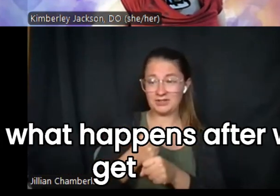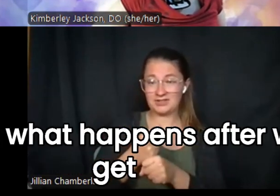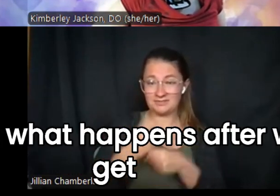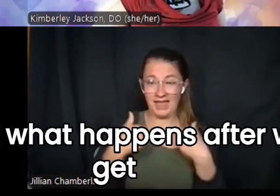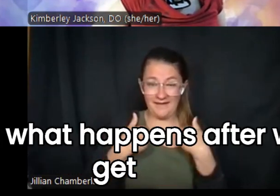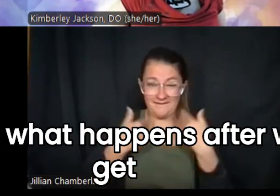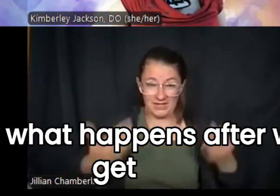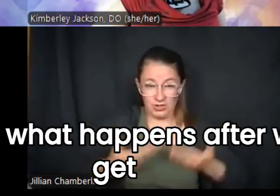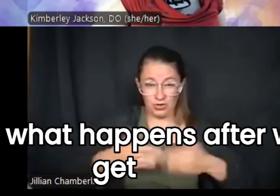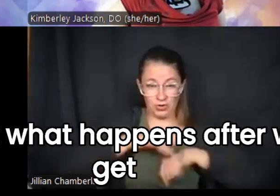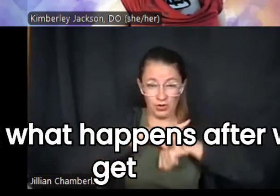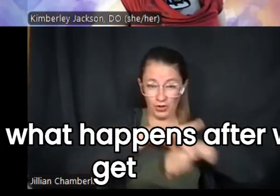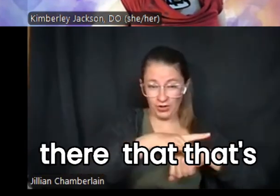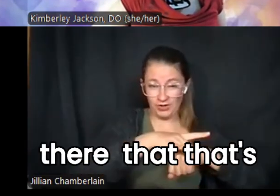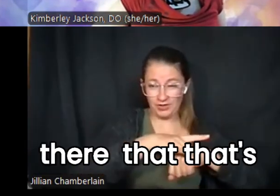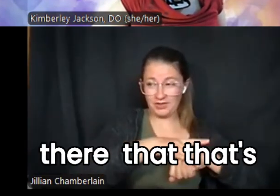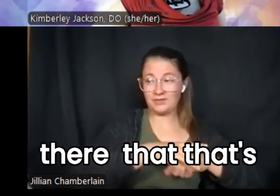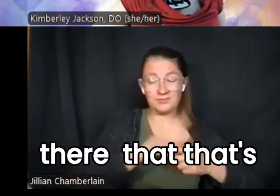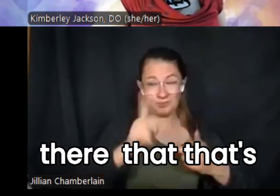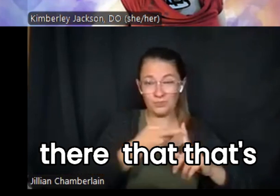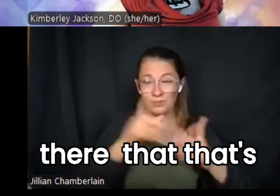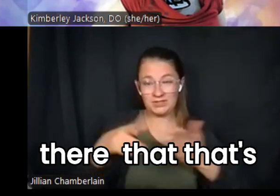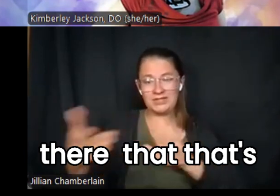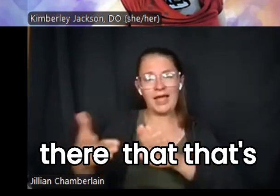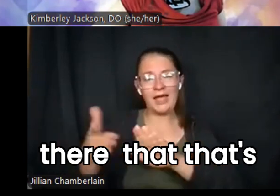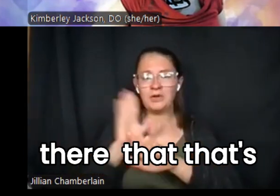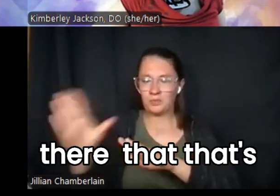what happens after when we get there.